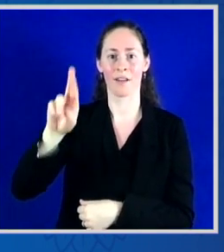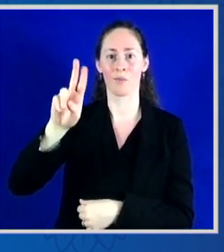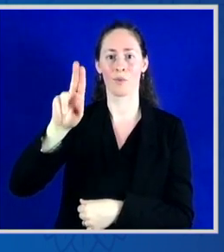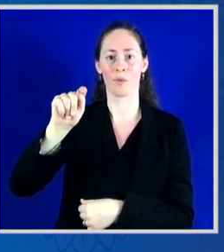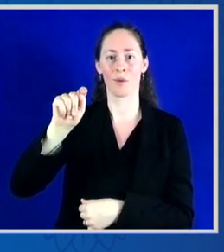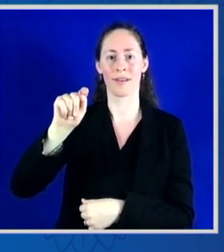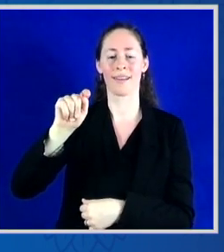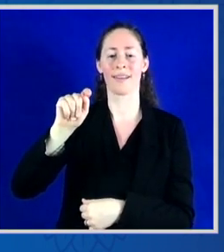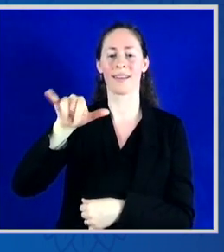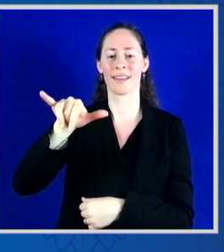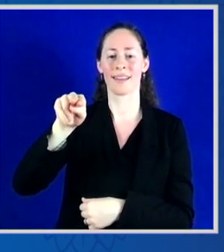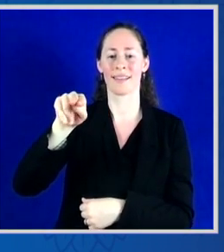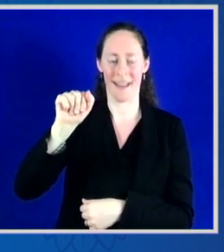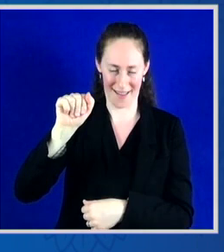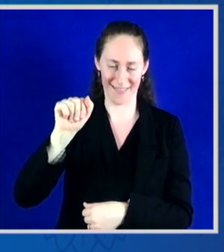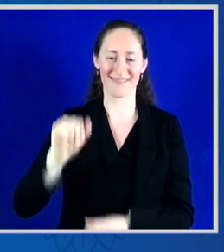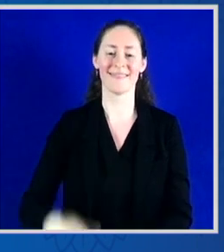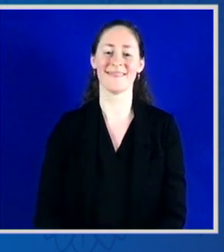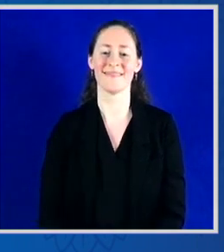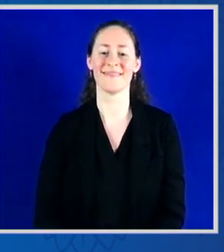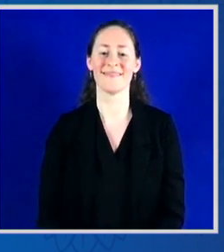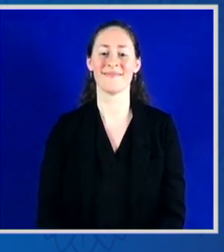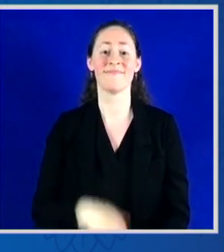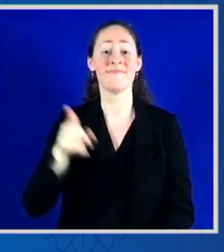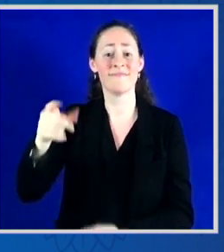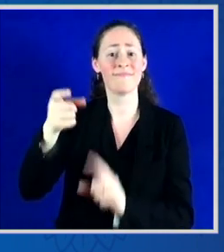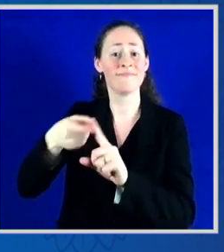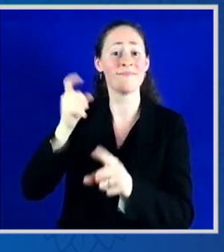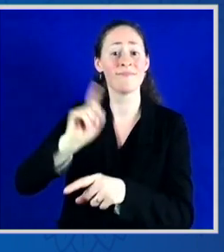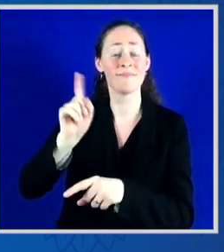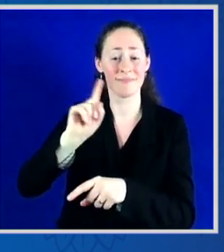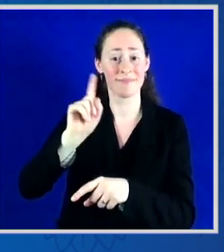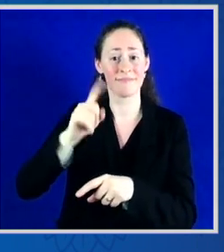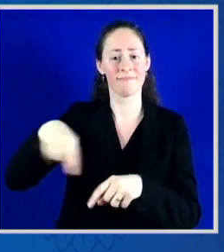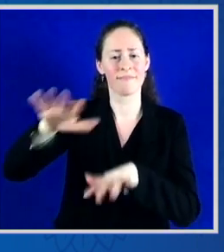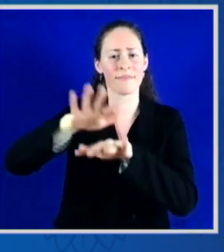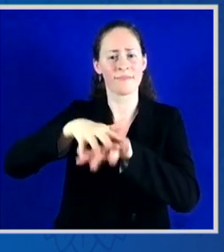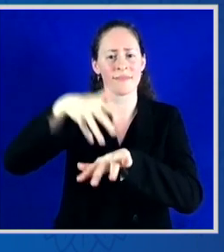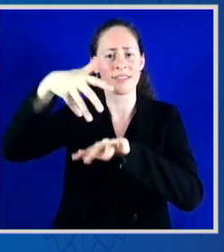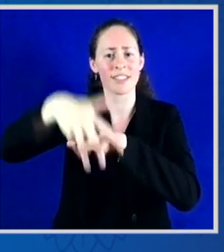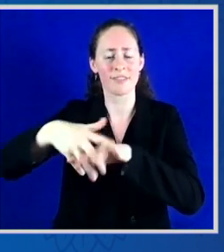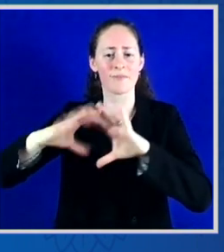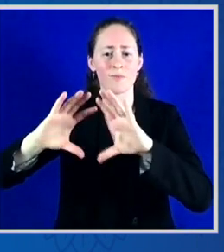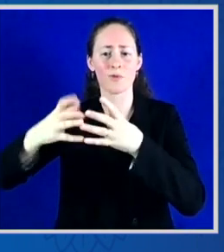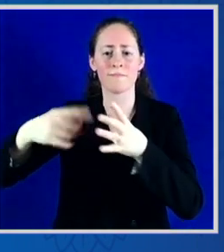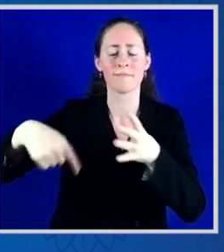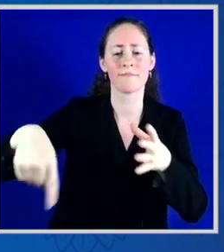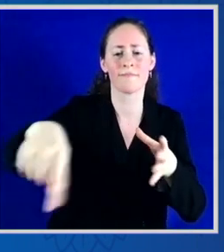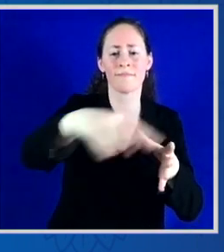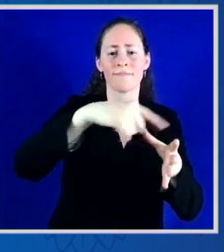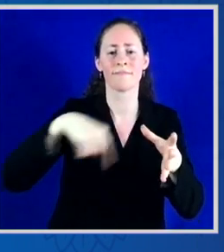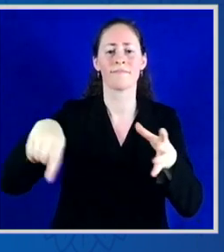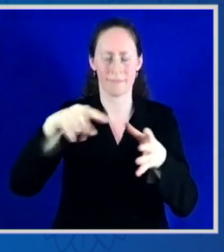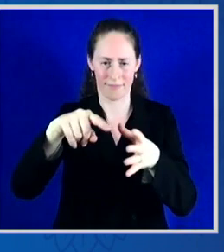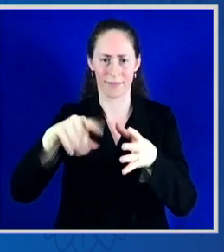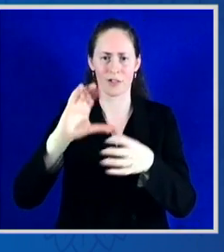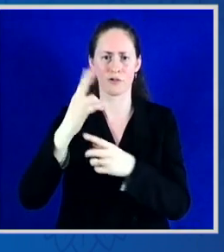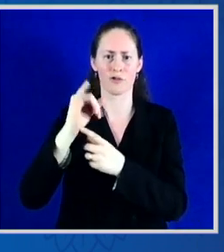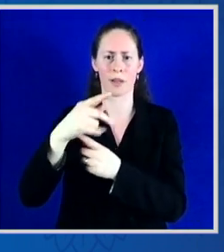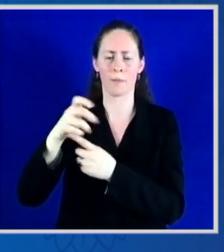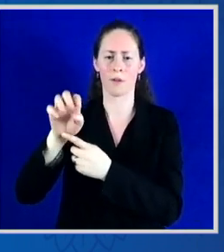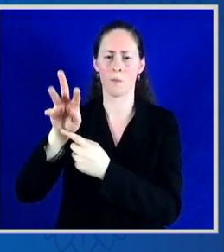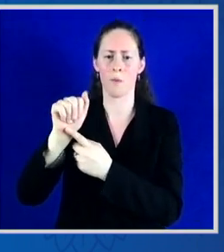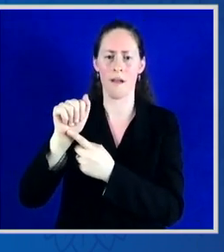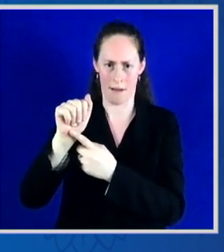Lake Superior, Chippewa in Wisconsin. Again, I thank you all for being here today and sharing